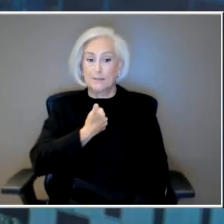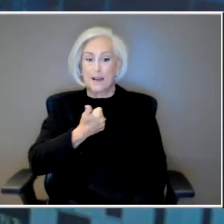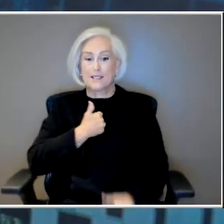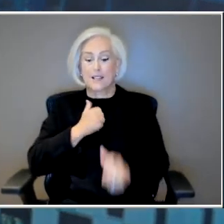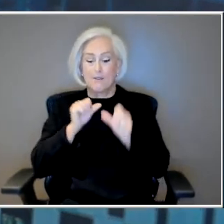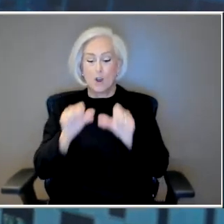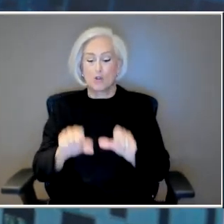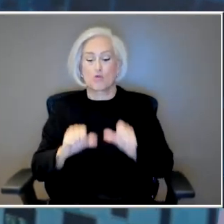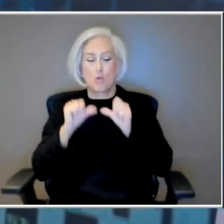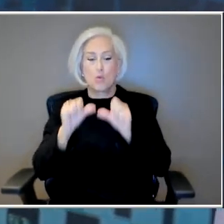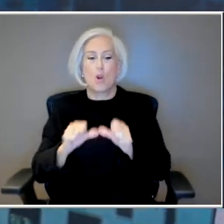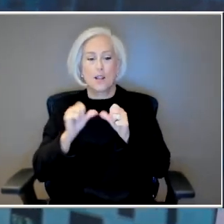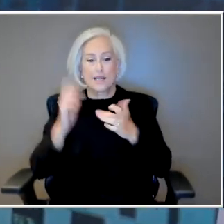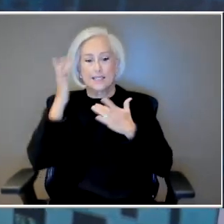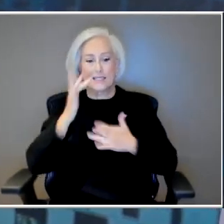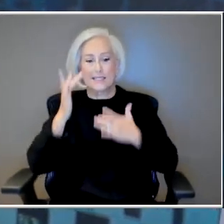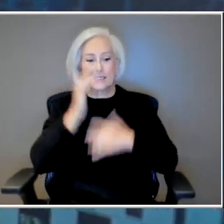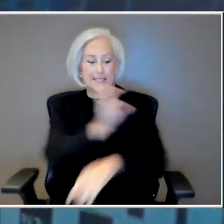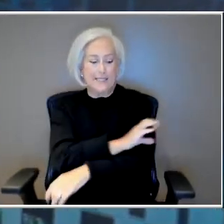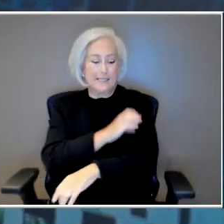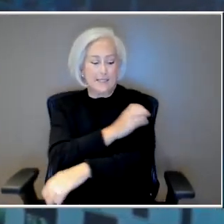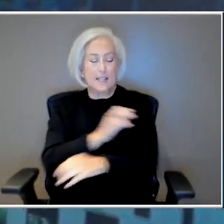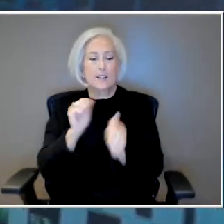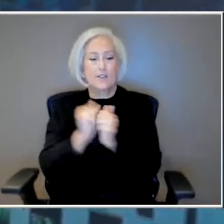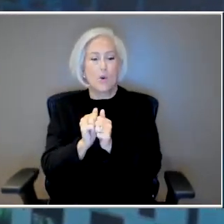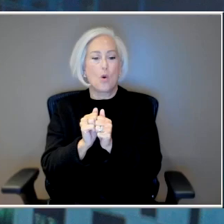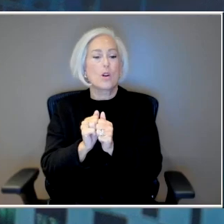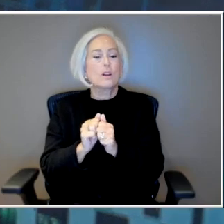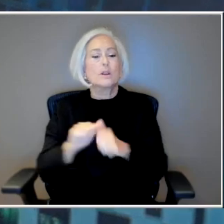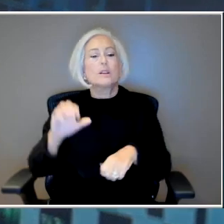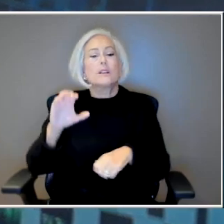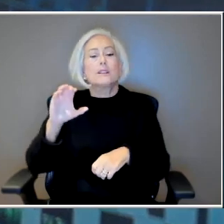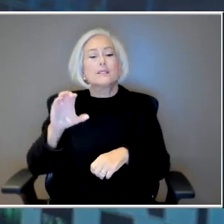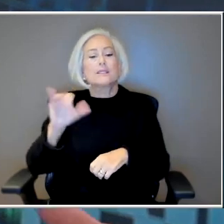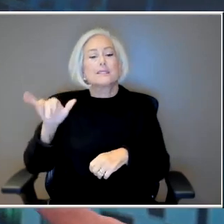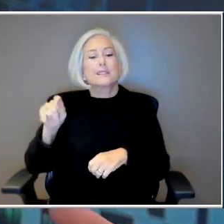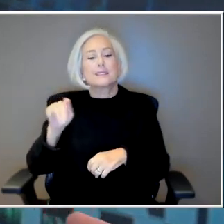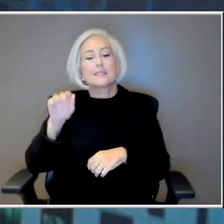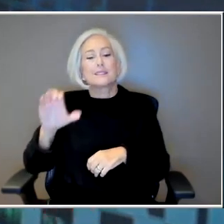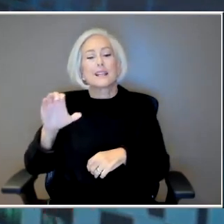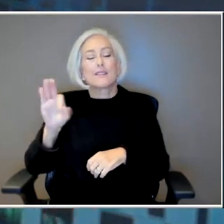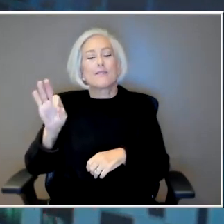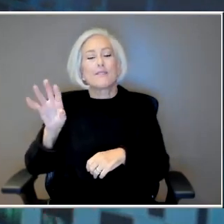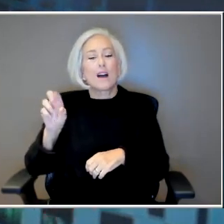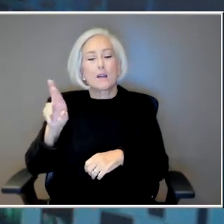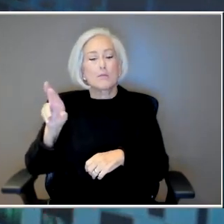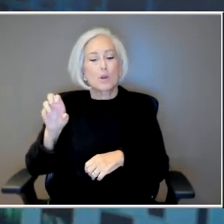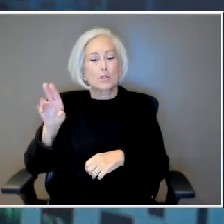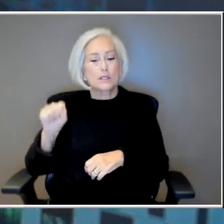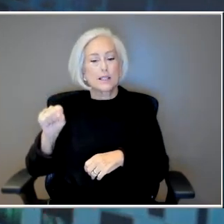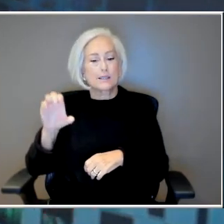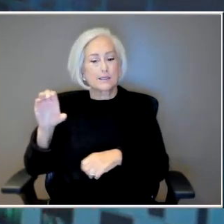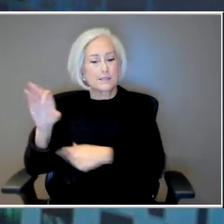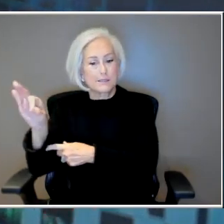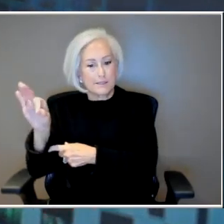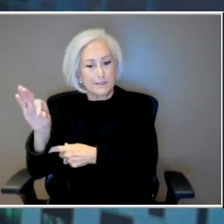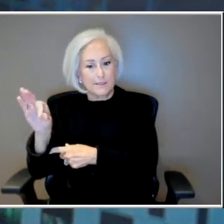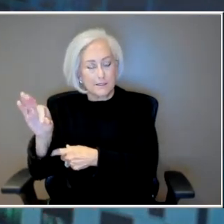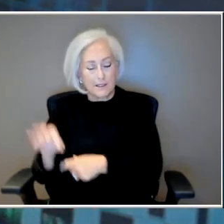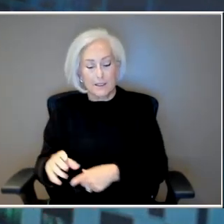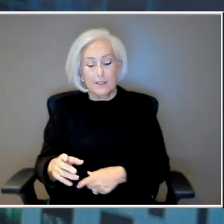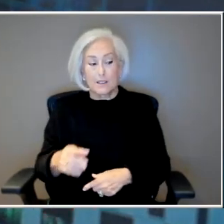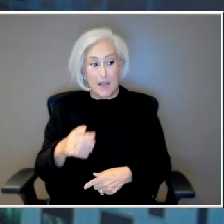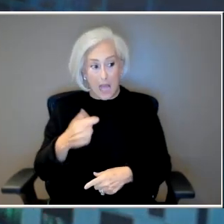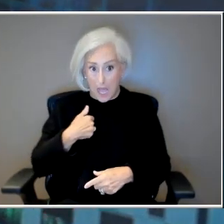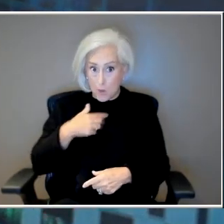fibrosis, and I'm always talking to them. Did you get your COVID vaccine? Did you get this? Did you get that? And, frankly, there's more resistance to vaccination now